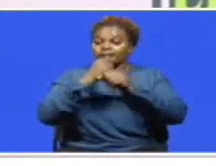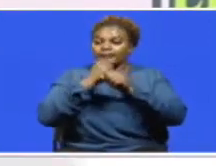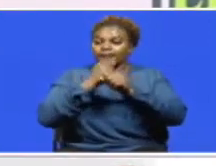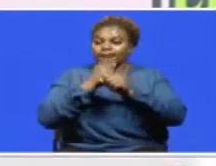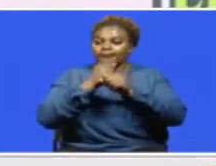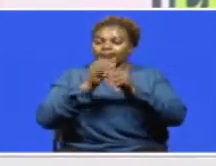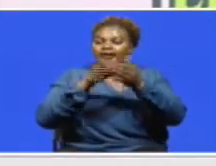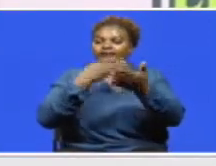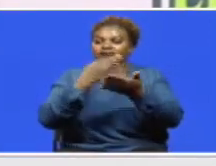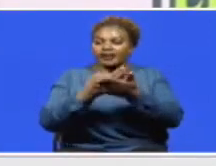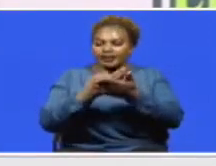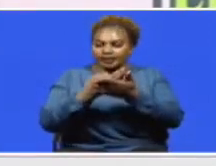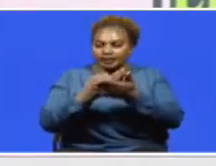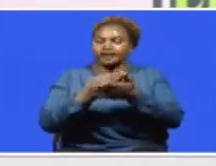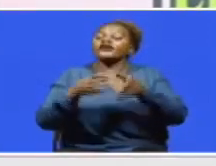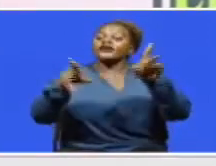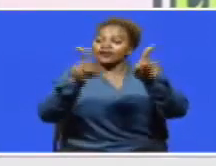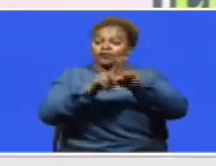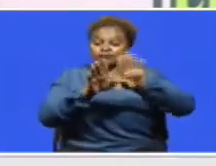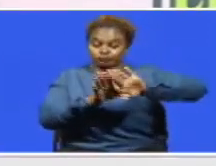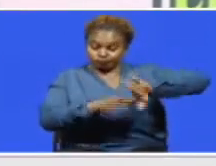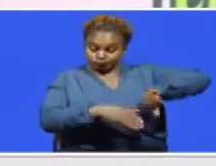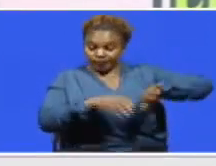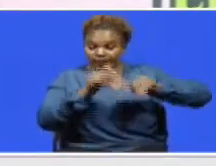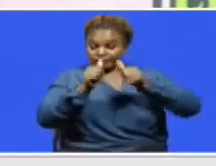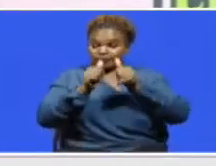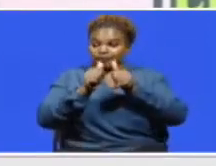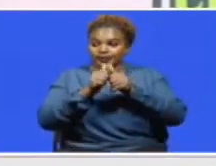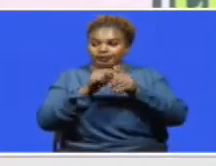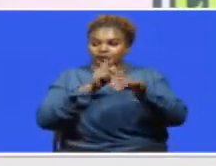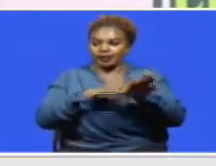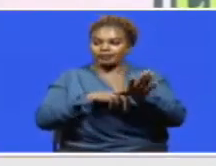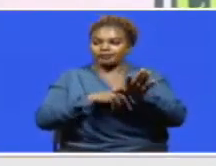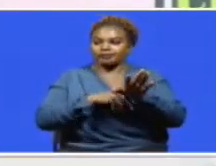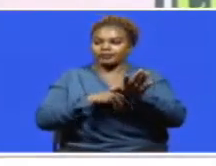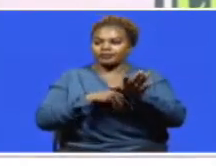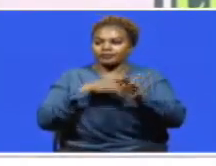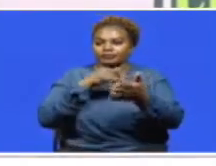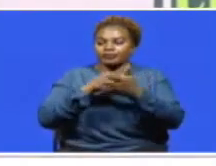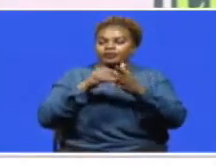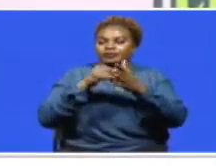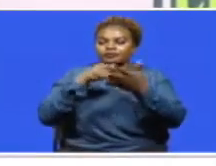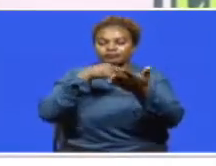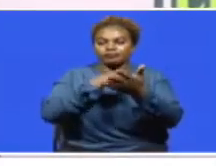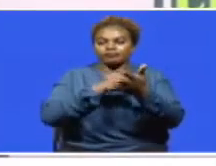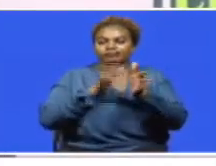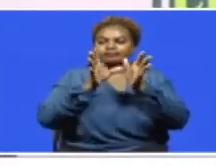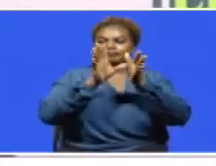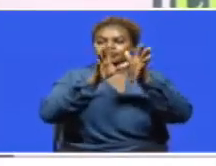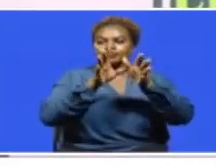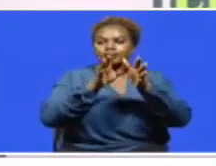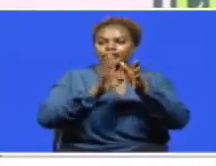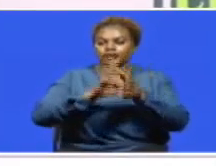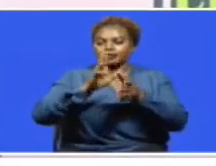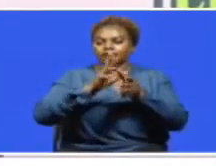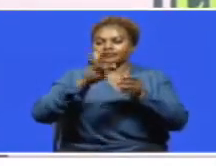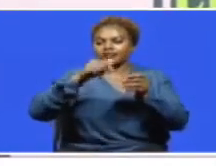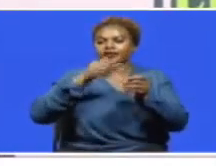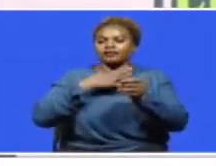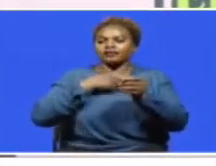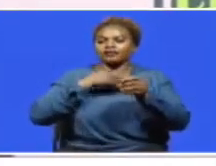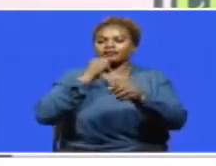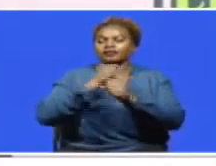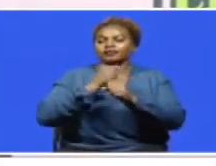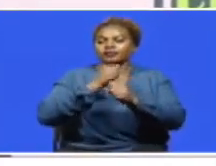it financially. But there's also the other side where when you have skin in the game, I believe you push the uptake. And for us, we want to